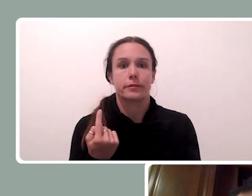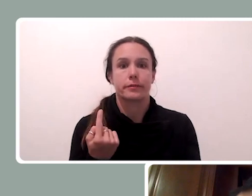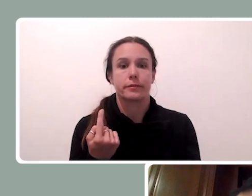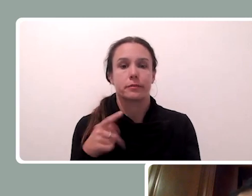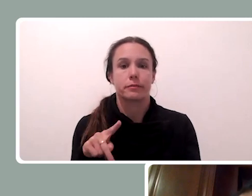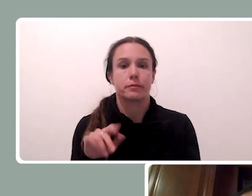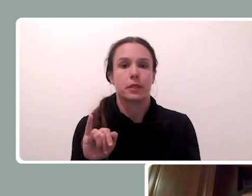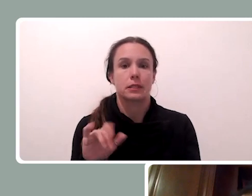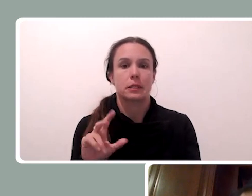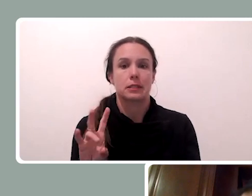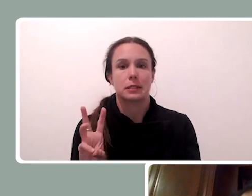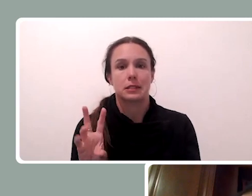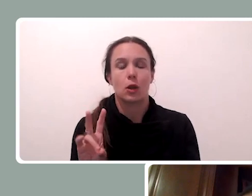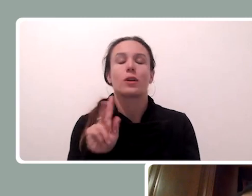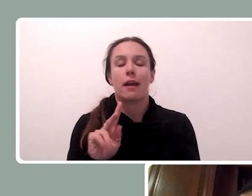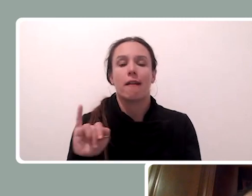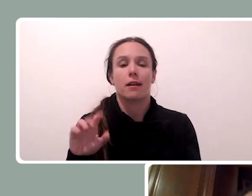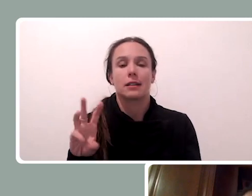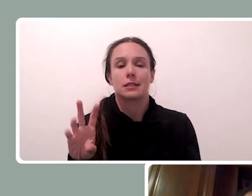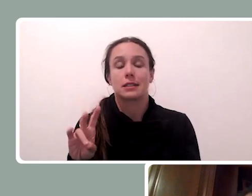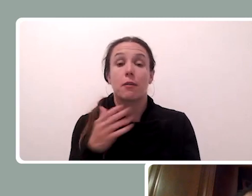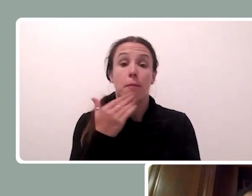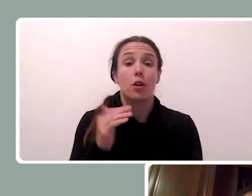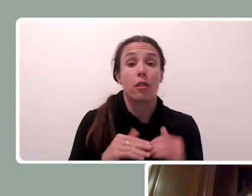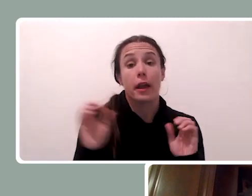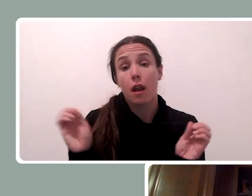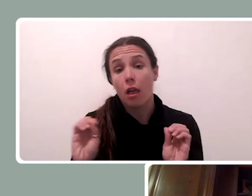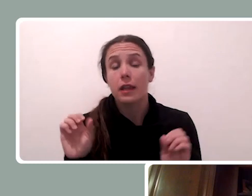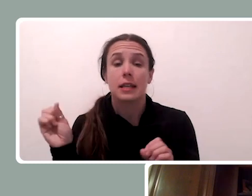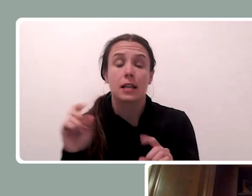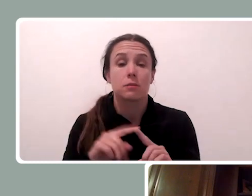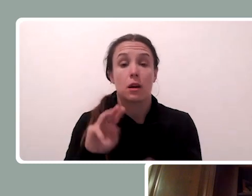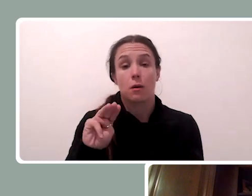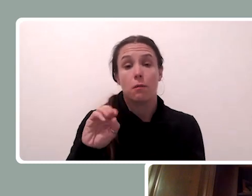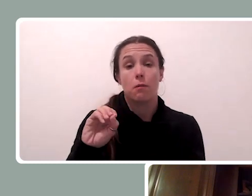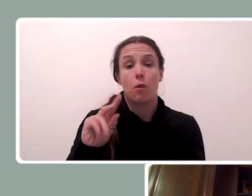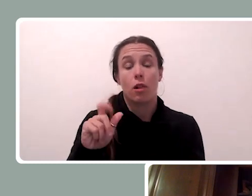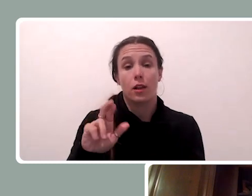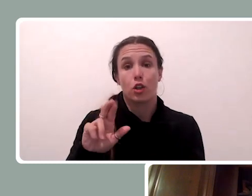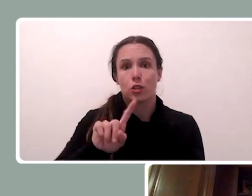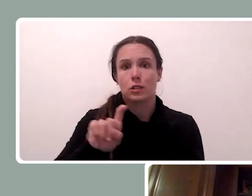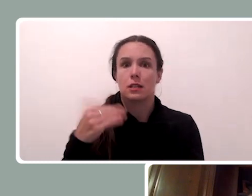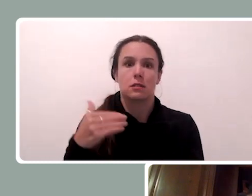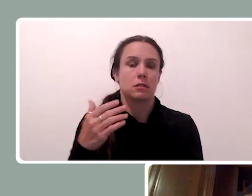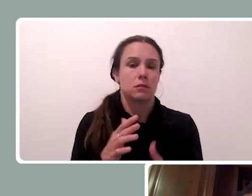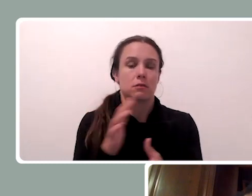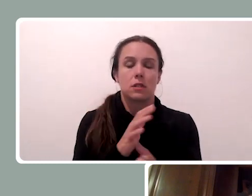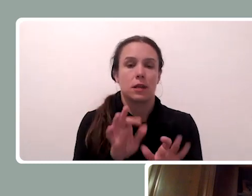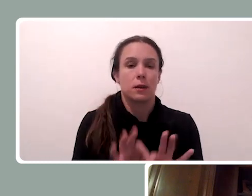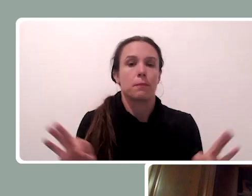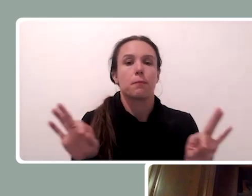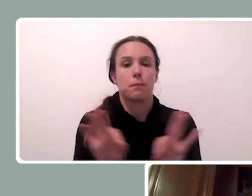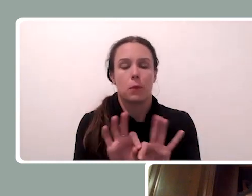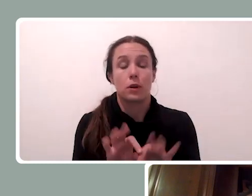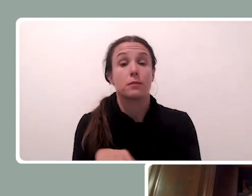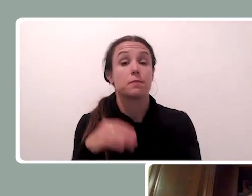Ki-67. It's better than nothing, but getting your molecular test, I think, as I said, one of the important themes of today's talk in the early stage setting is